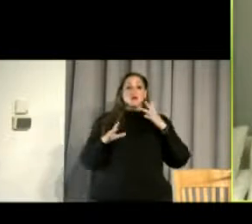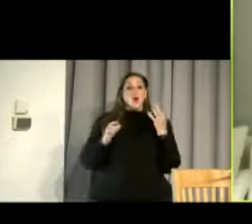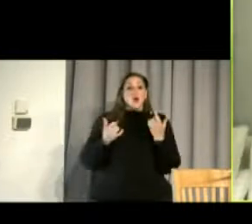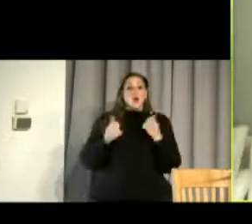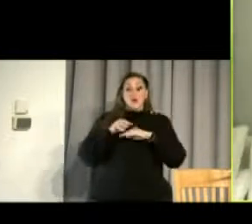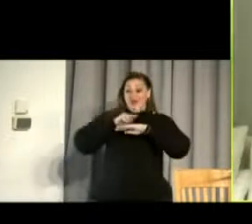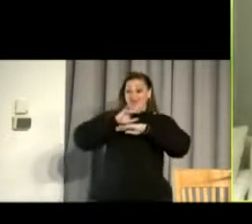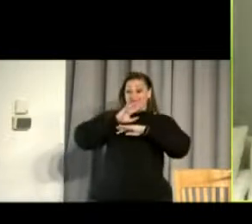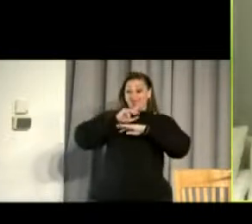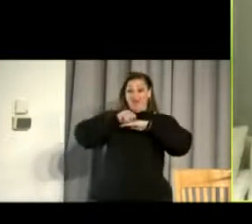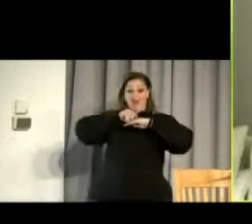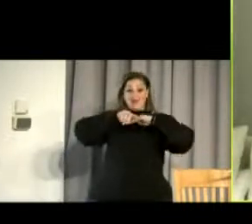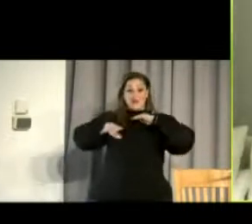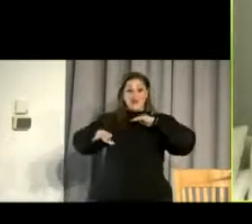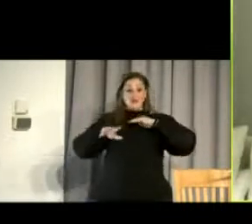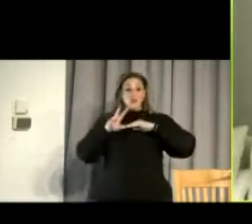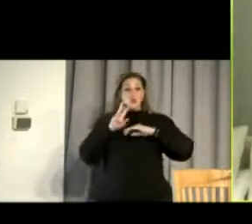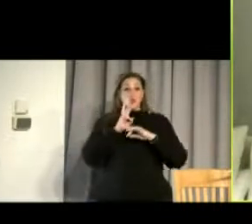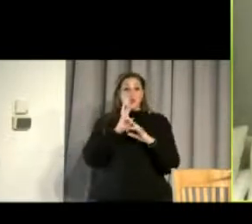other